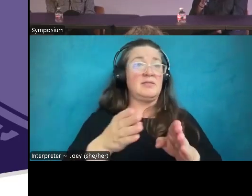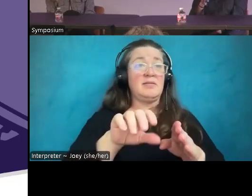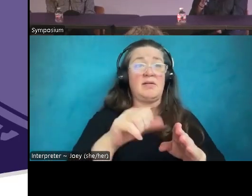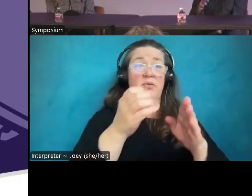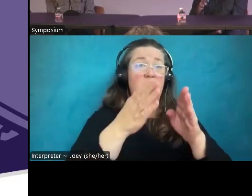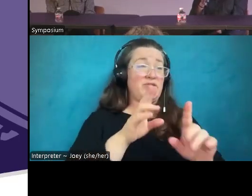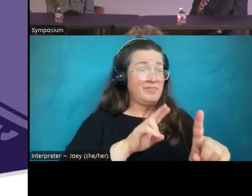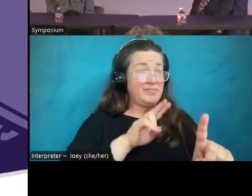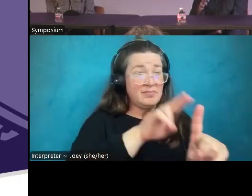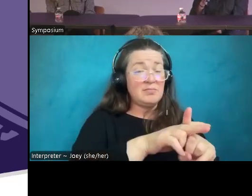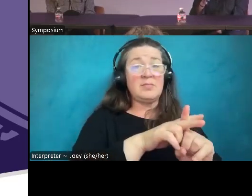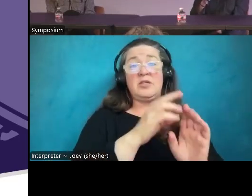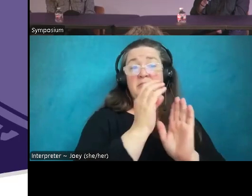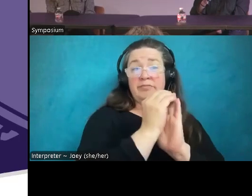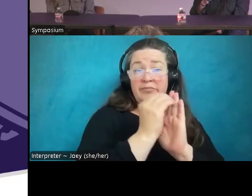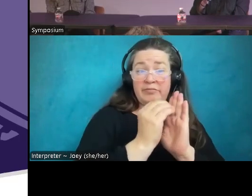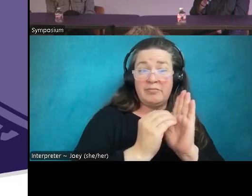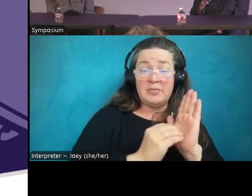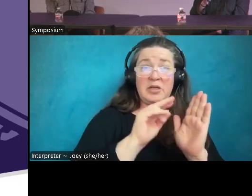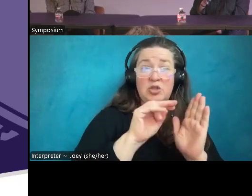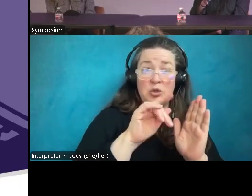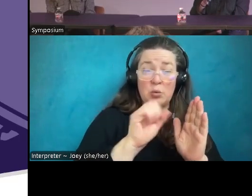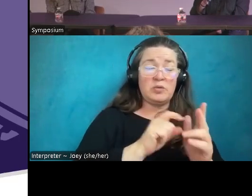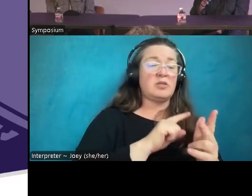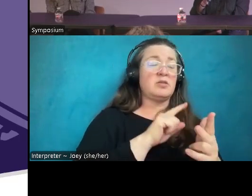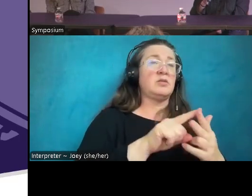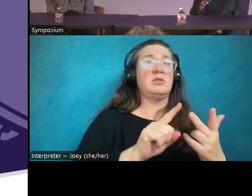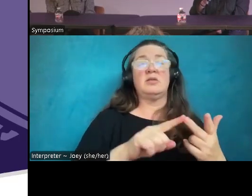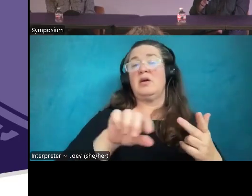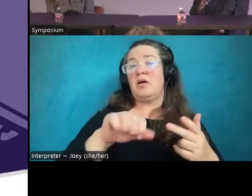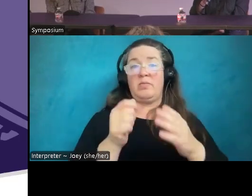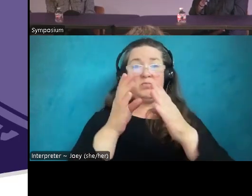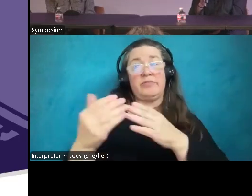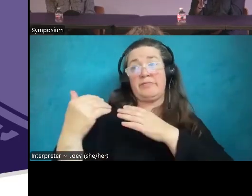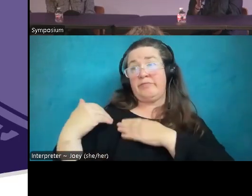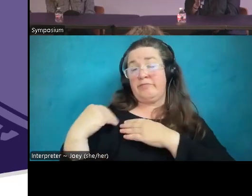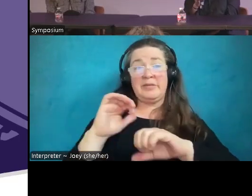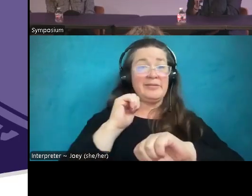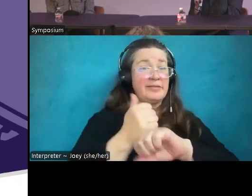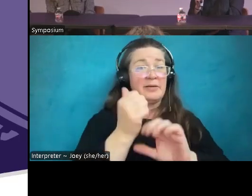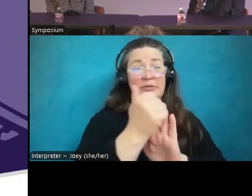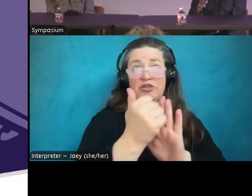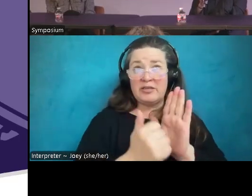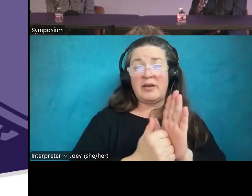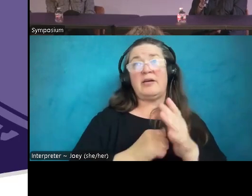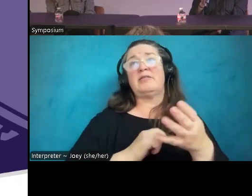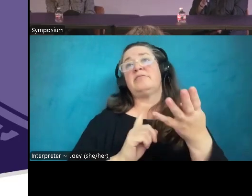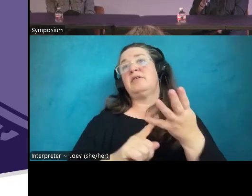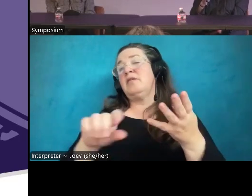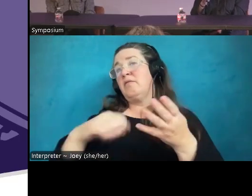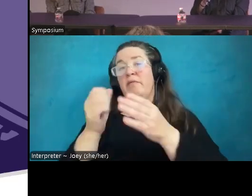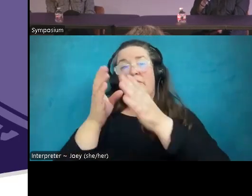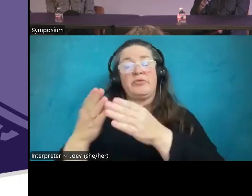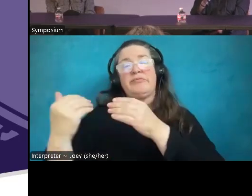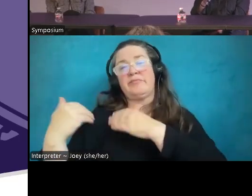following up with people after meetings, having So I think it just depends on what